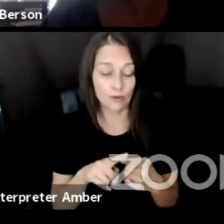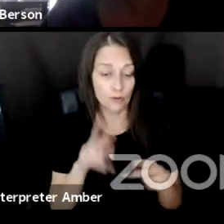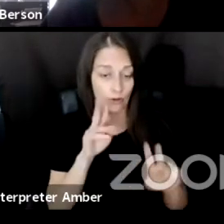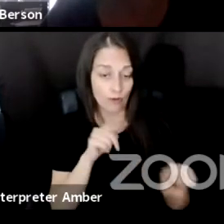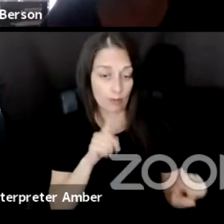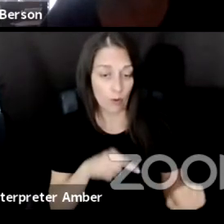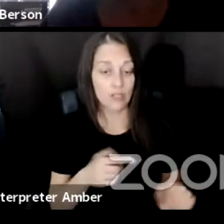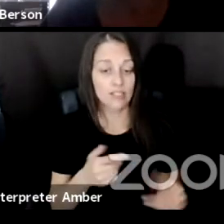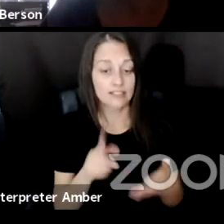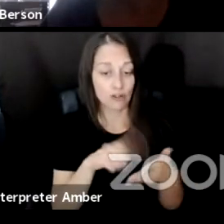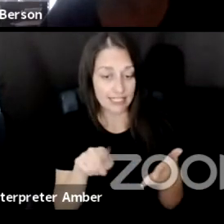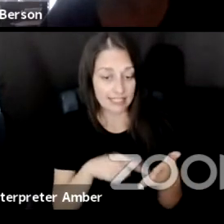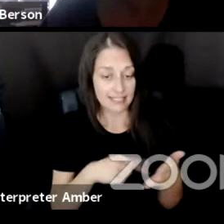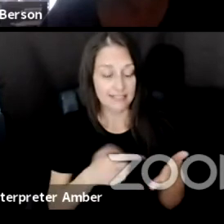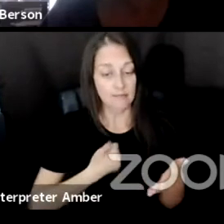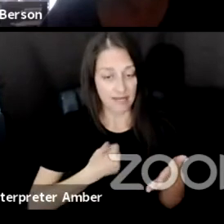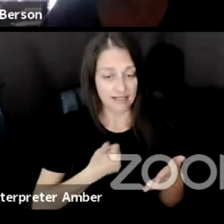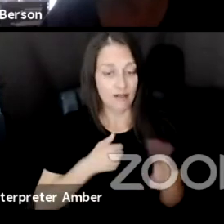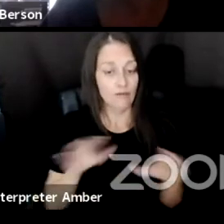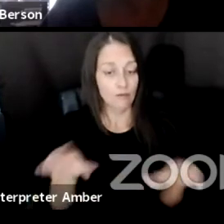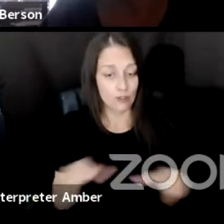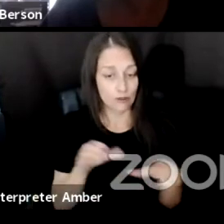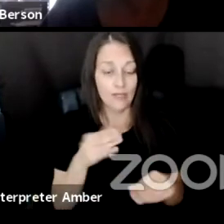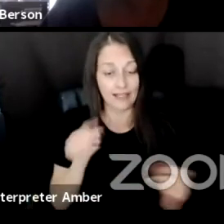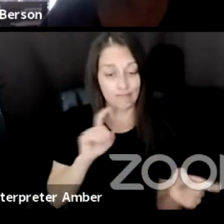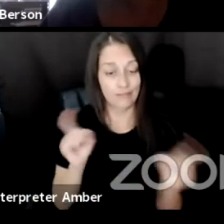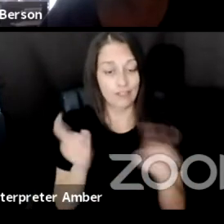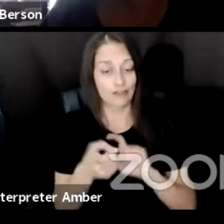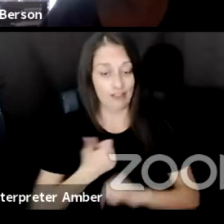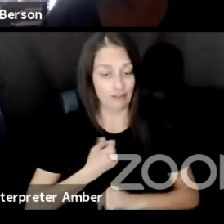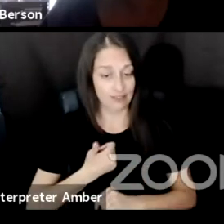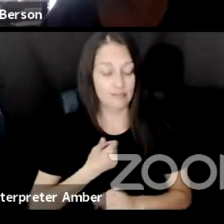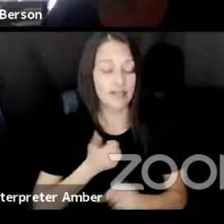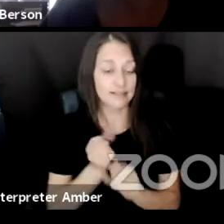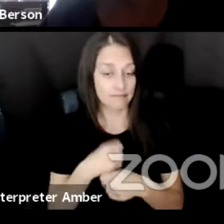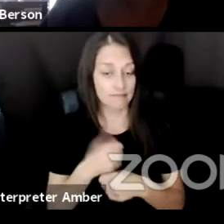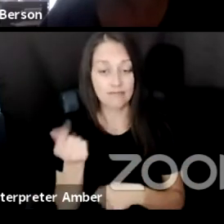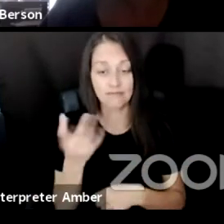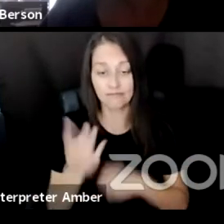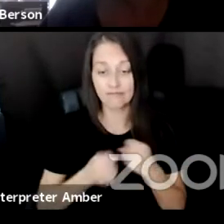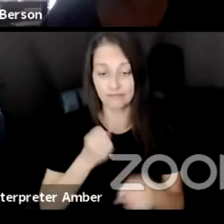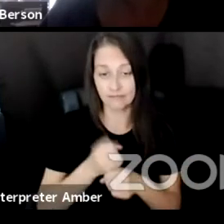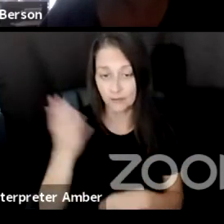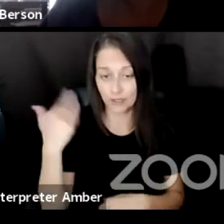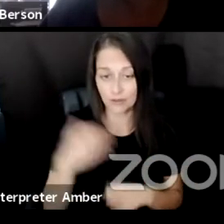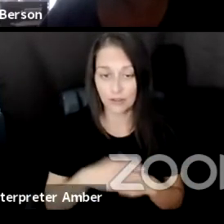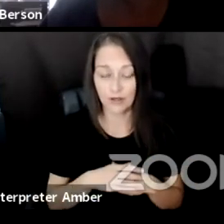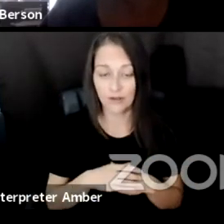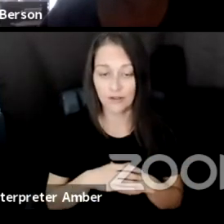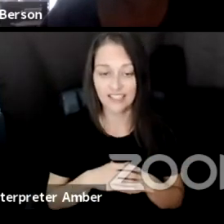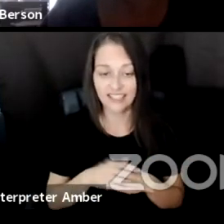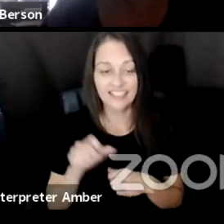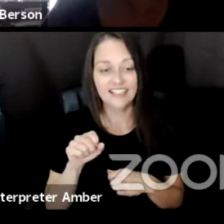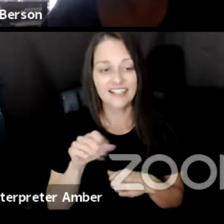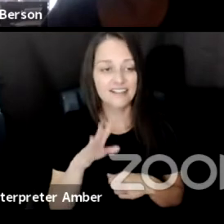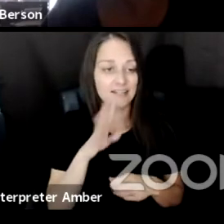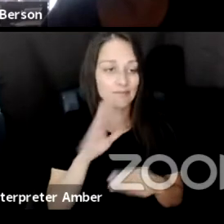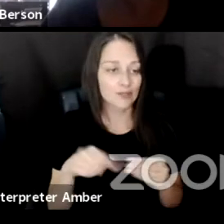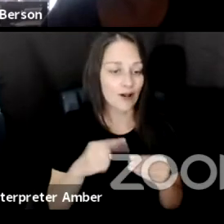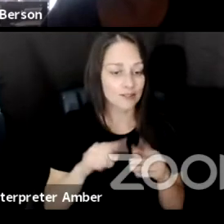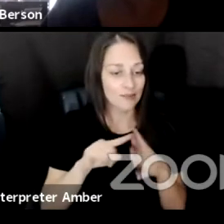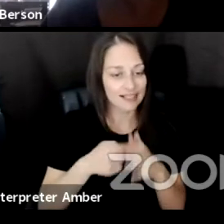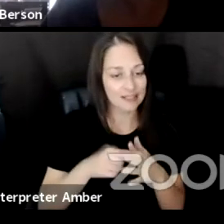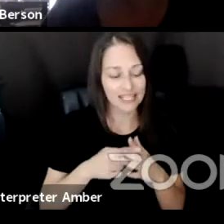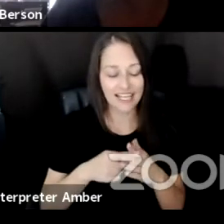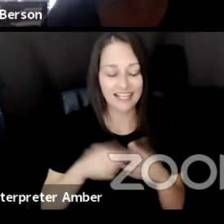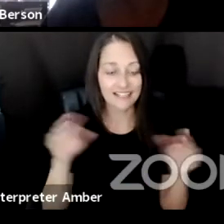ago. And I think that if we talk about, you know, waving a magic wand, Nabra, I think part of